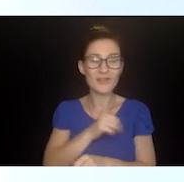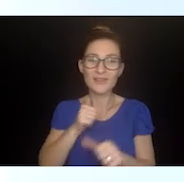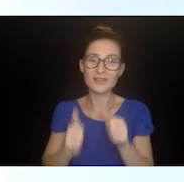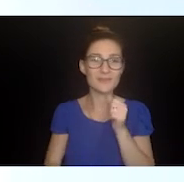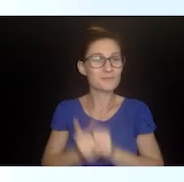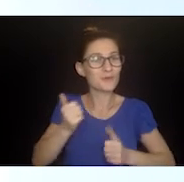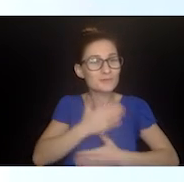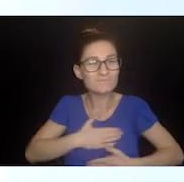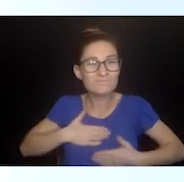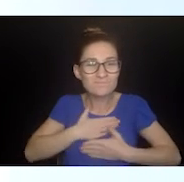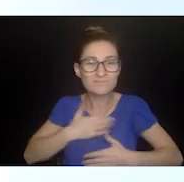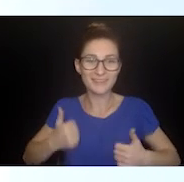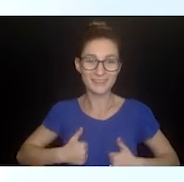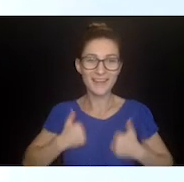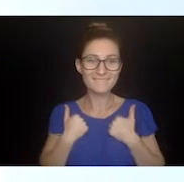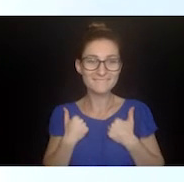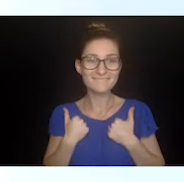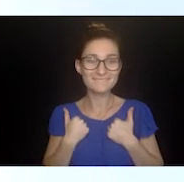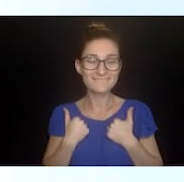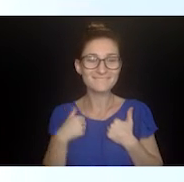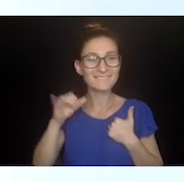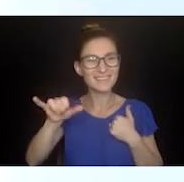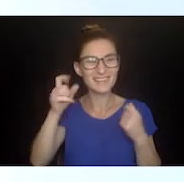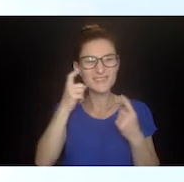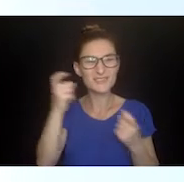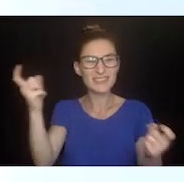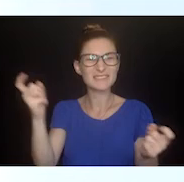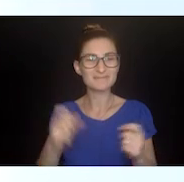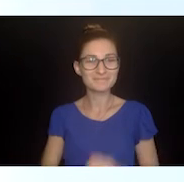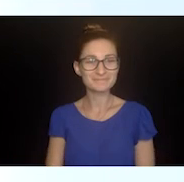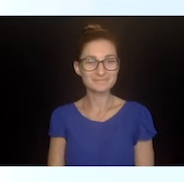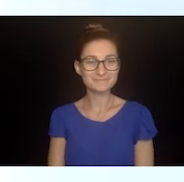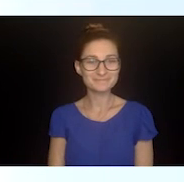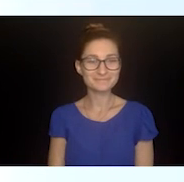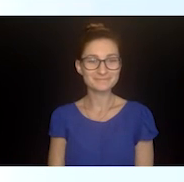most joyous life that I could ever imagine.